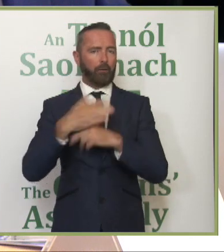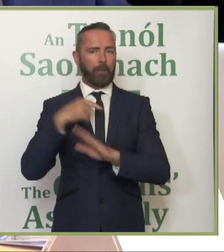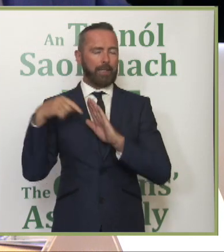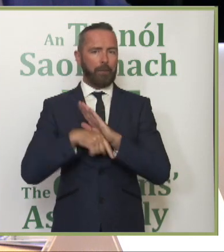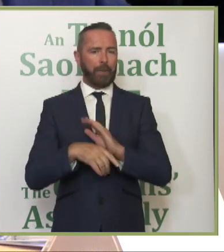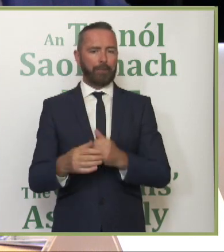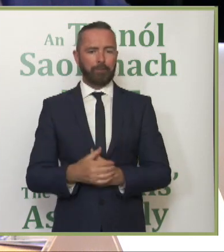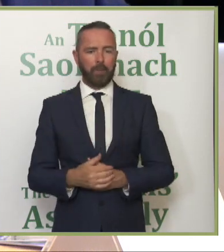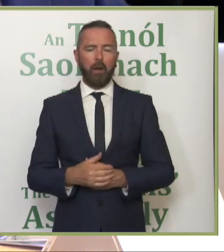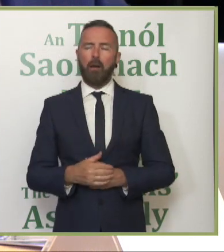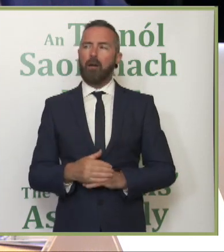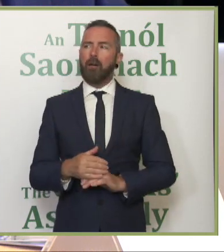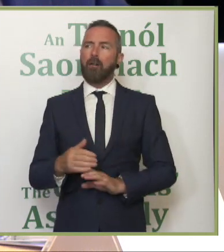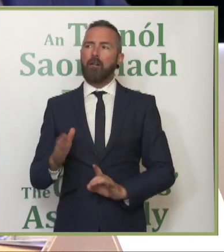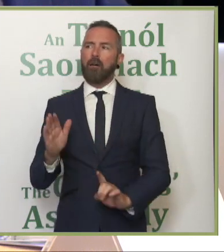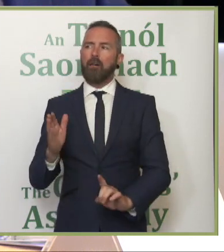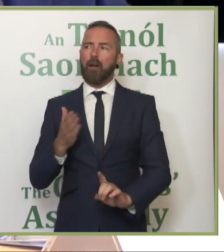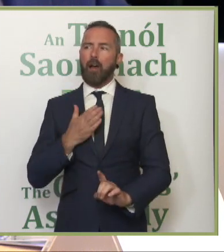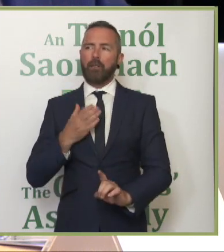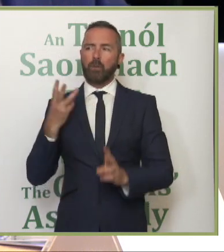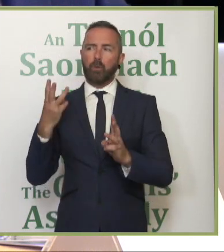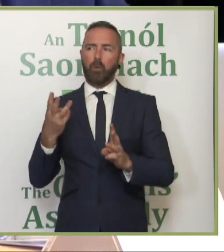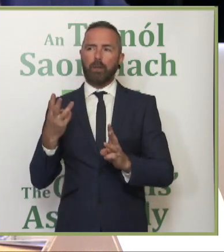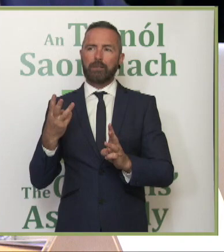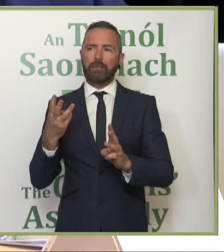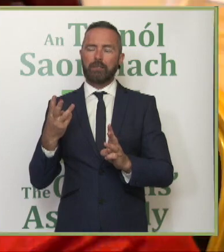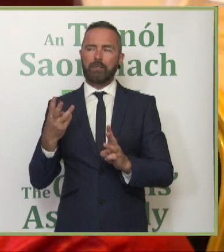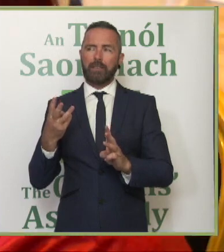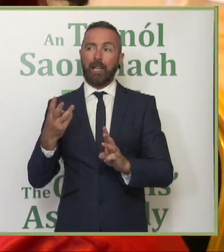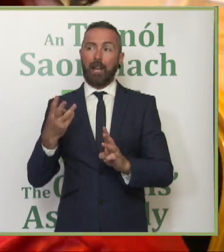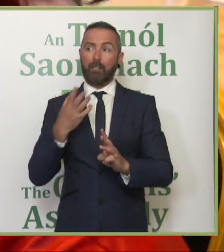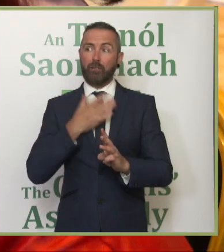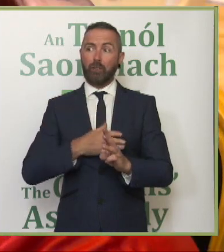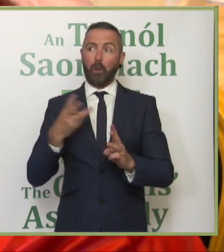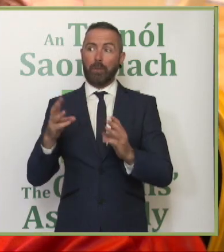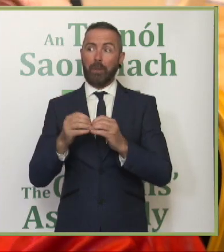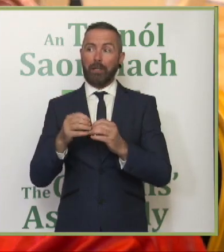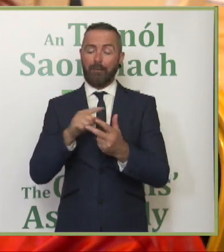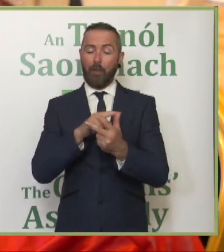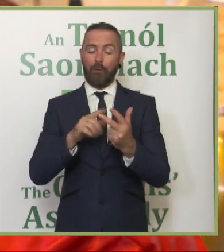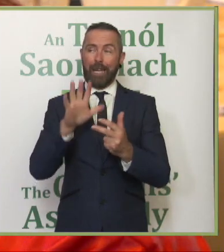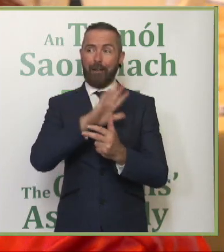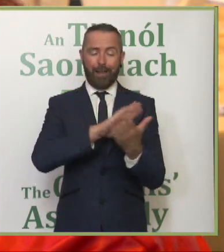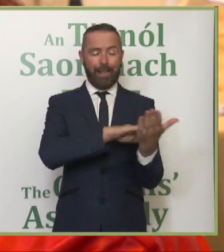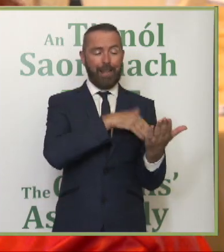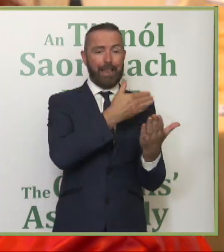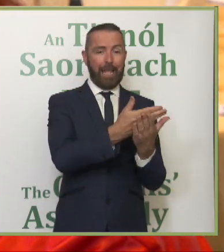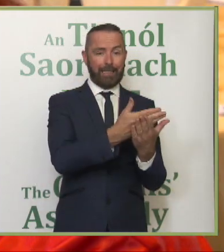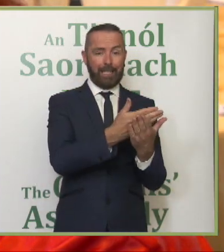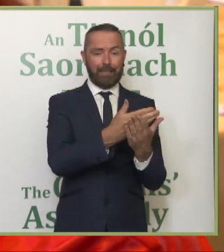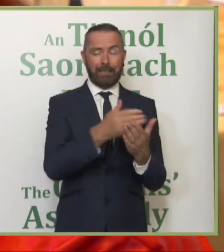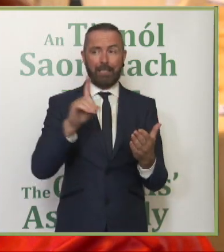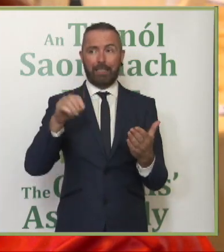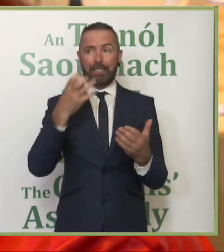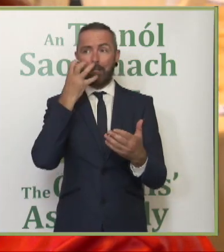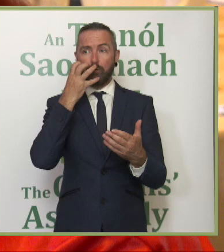I actually the reason I want to take it was because I think it now touches on three areas. You brought another one in. Legislation, criminalisation, or decriminalisation,